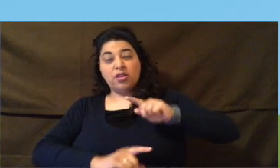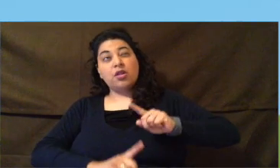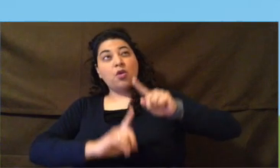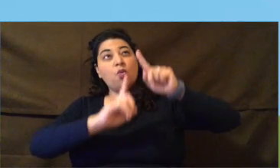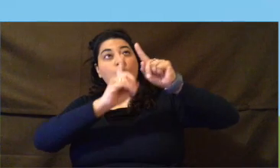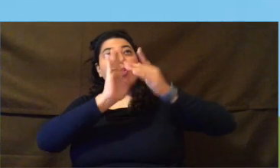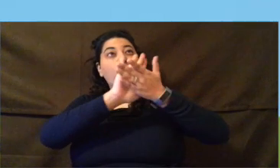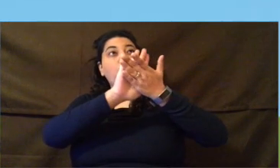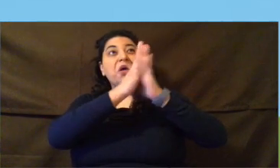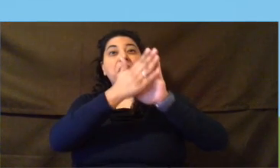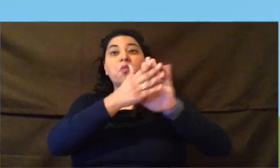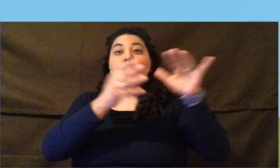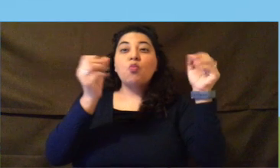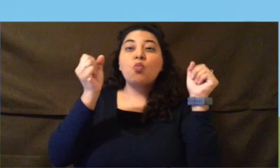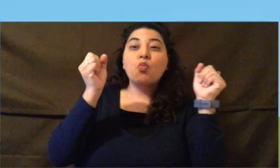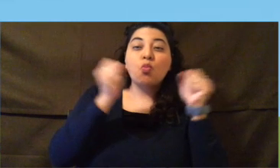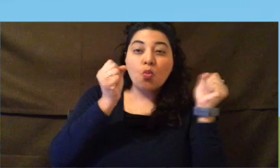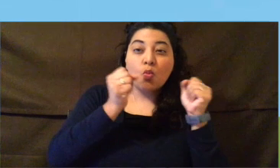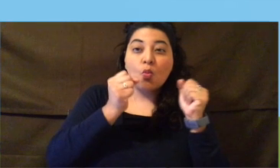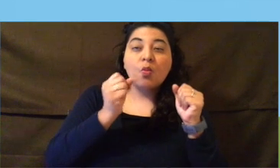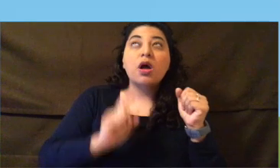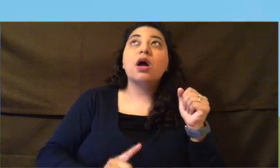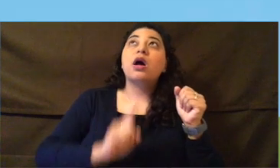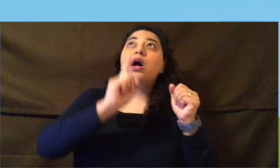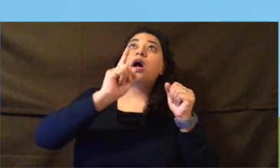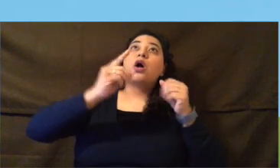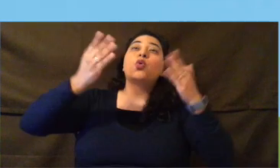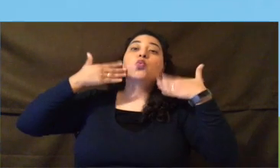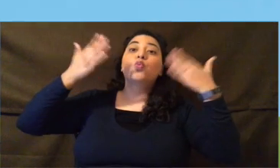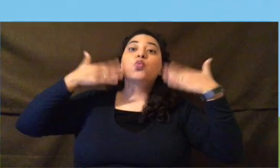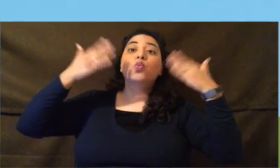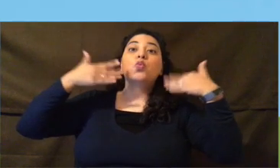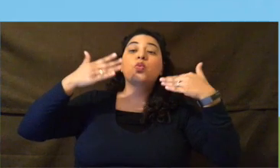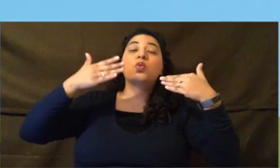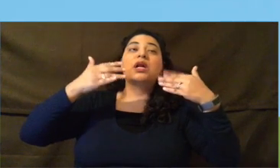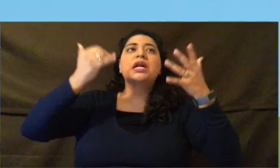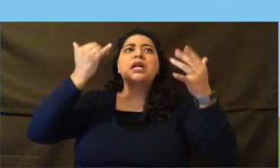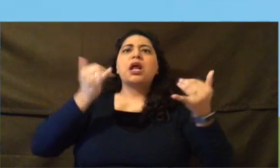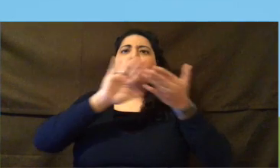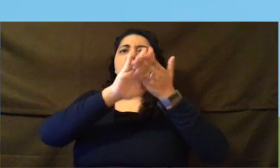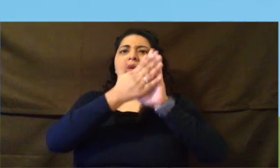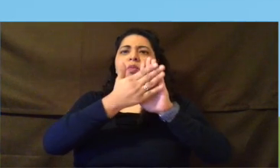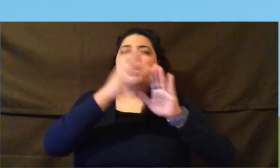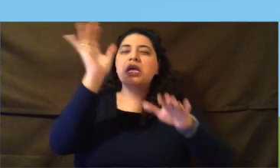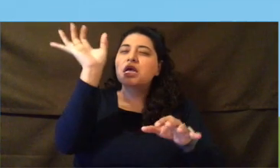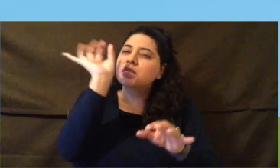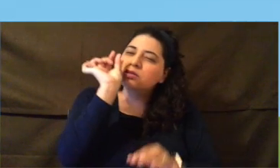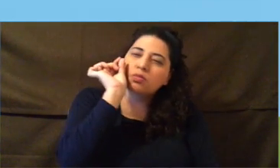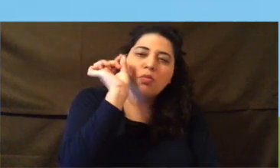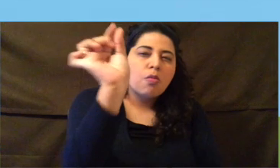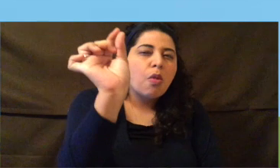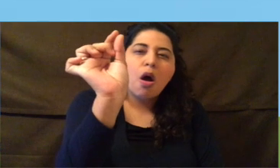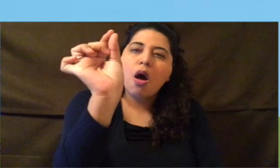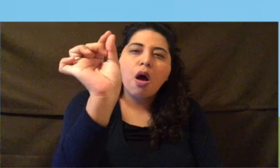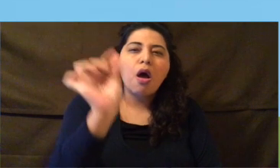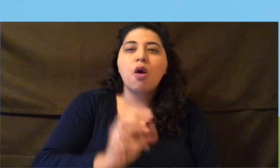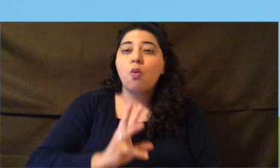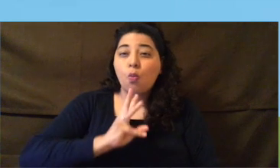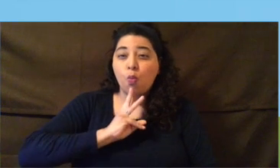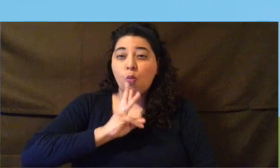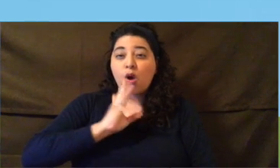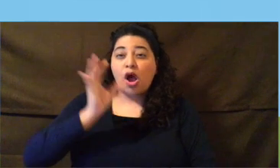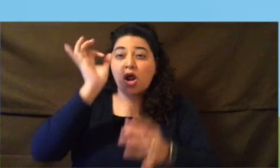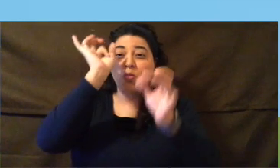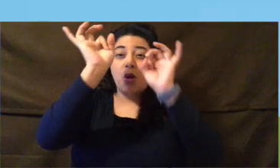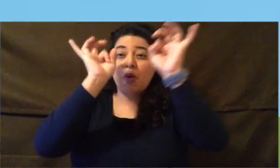sky, the water vapor cools and changes back into tiny water droplets. This change is called